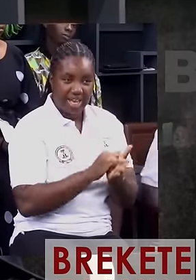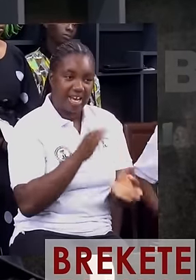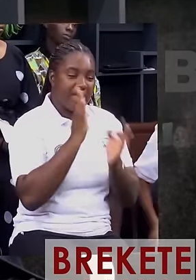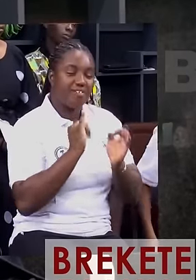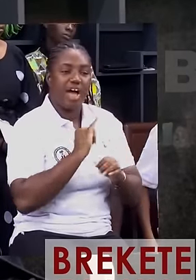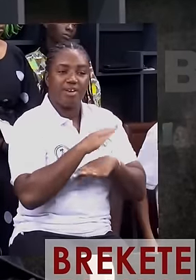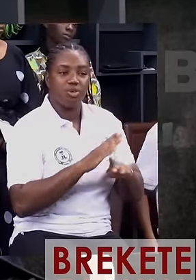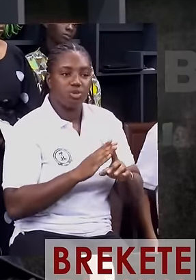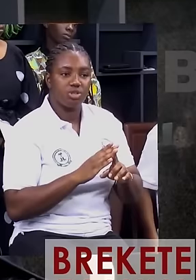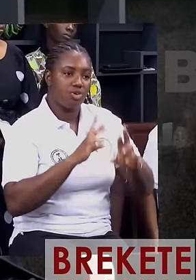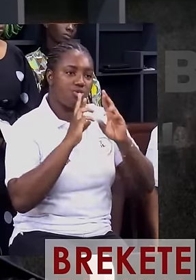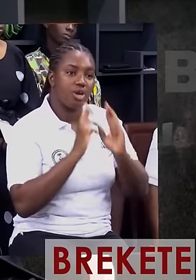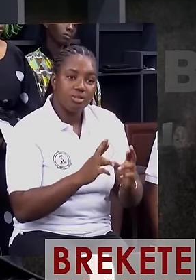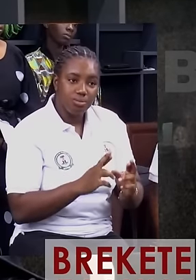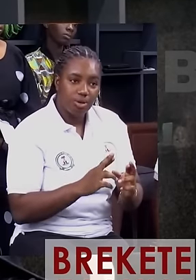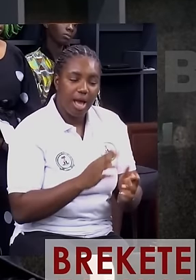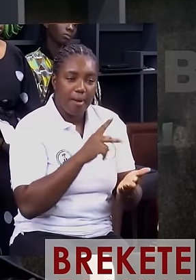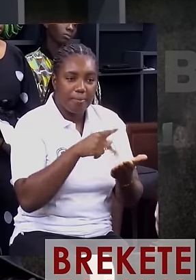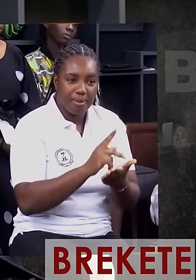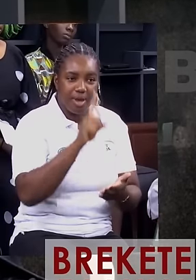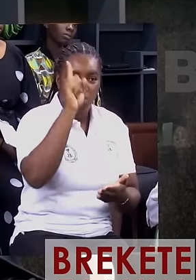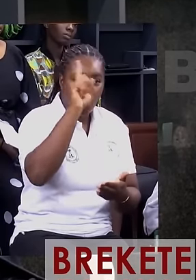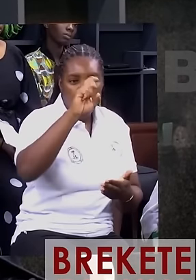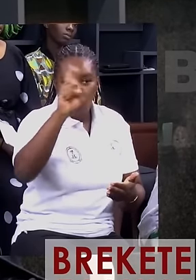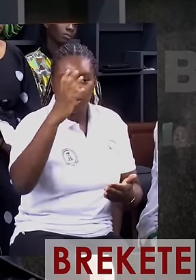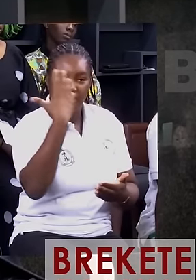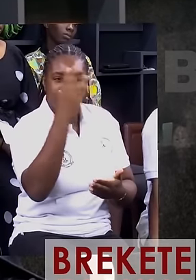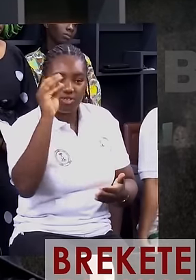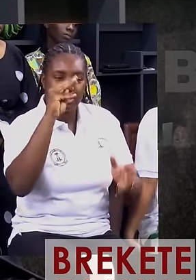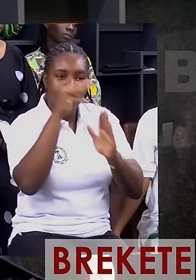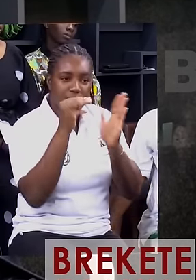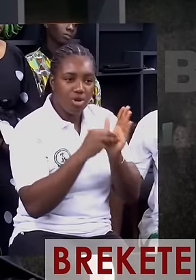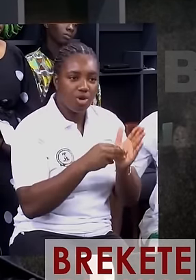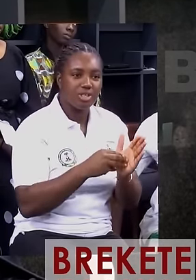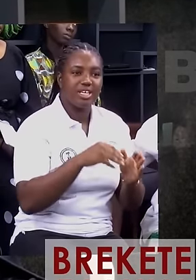if I don't pay that $115 million within 7 days, they will take us to court.